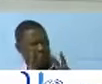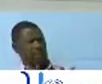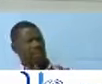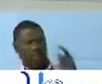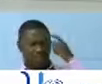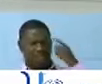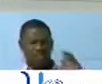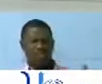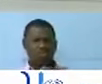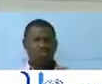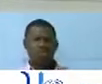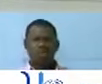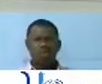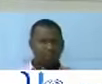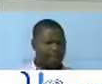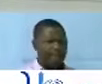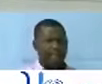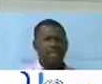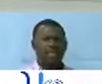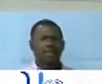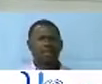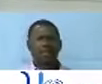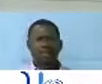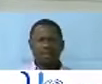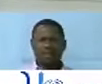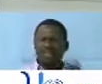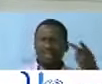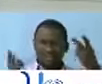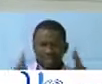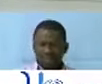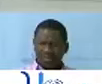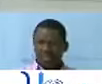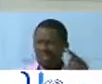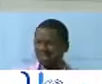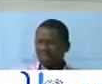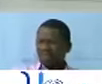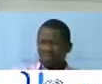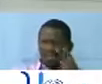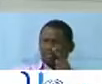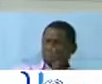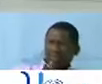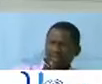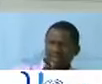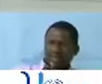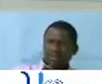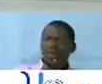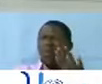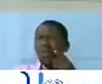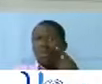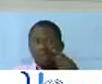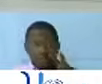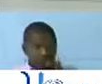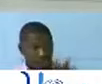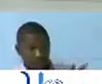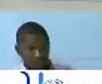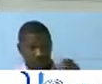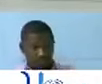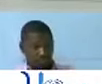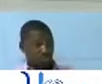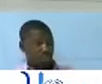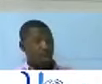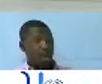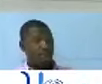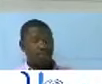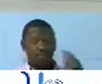xaré. I was just standing, I was like, oh. I mean, as a lawyer at that time, whenever you see these guys, it could be you. You don't know what is who. I mean, you